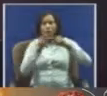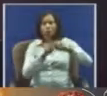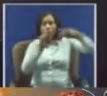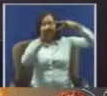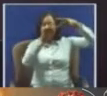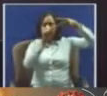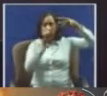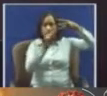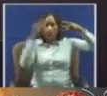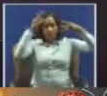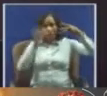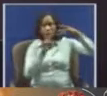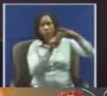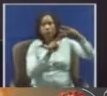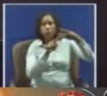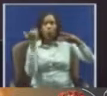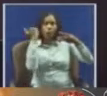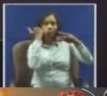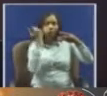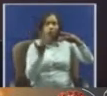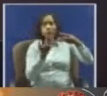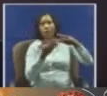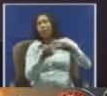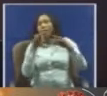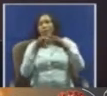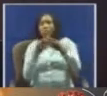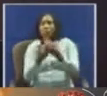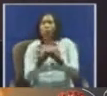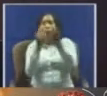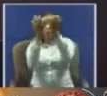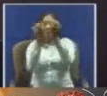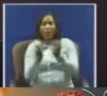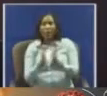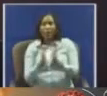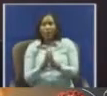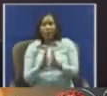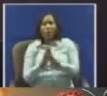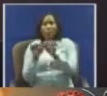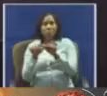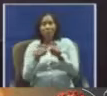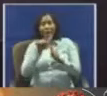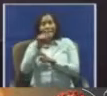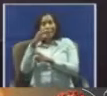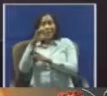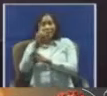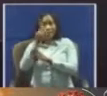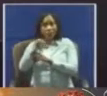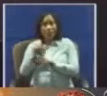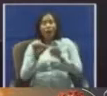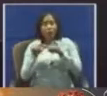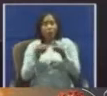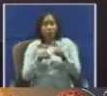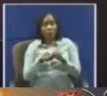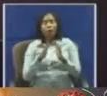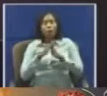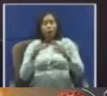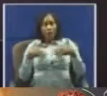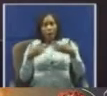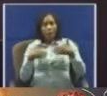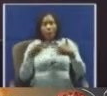rely on the executive for its budget allocation. And the ACDP agrees in this, and we are grateful that at last the